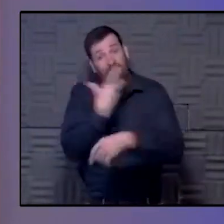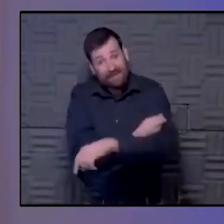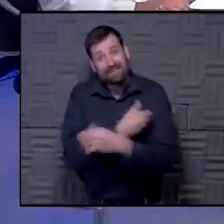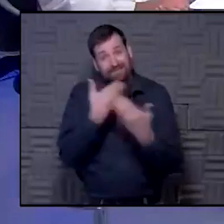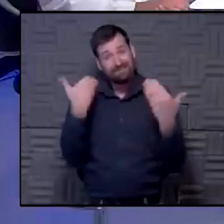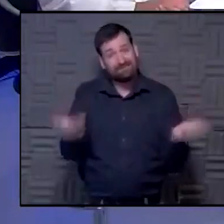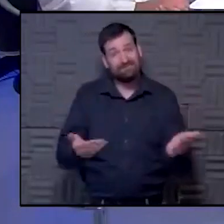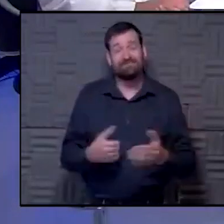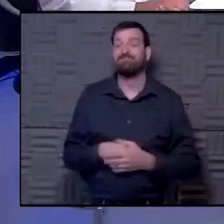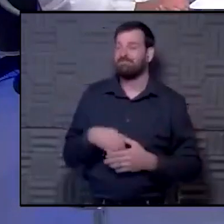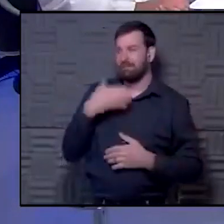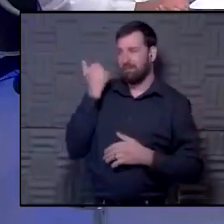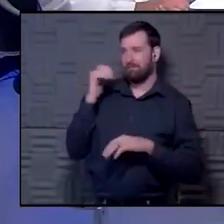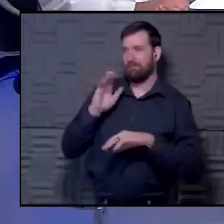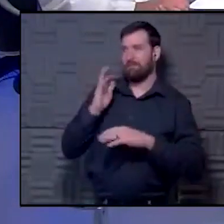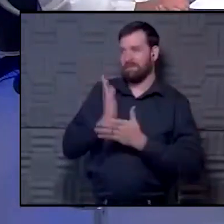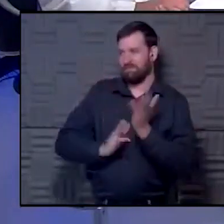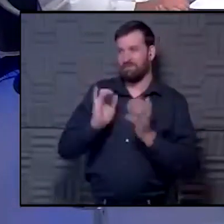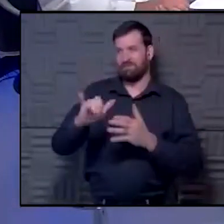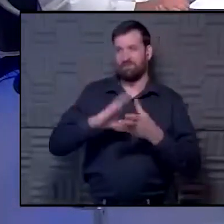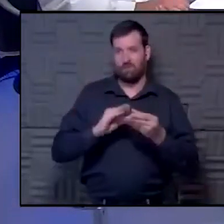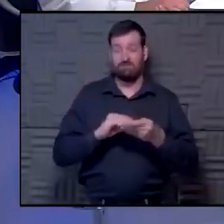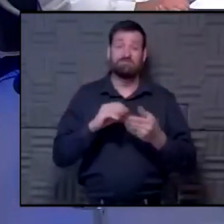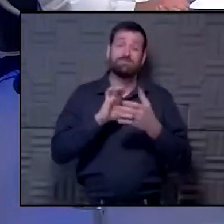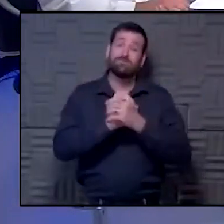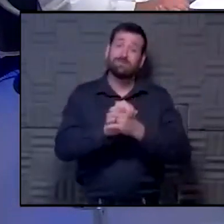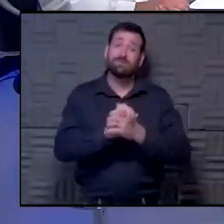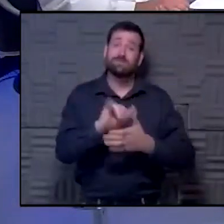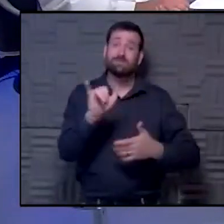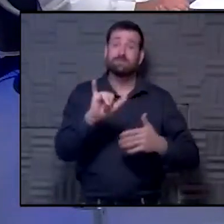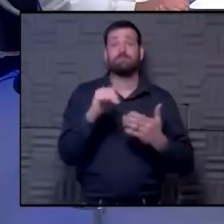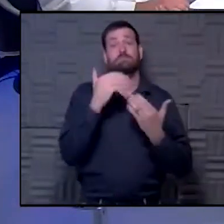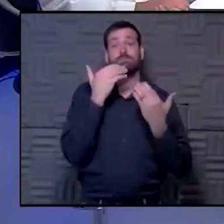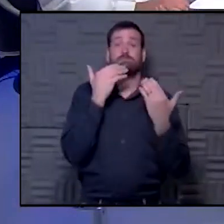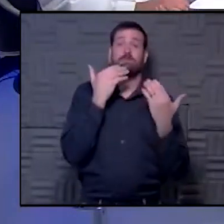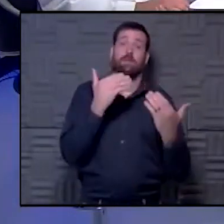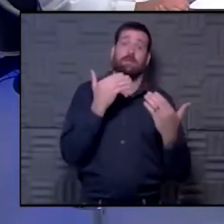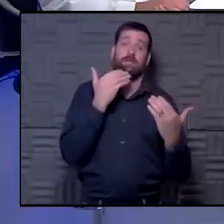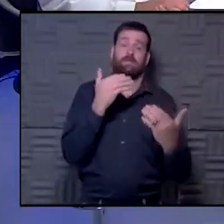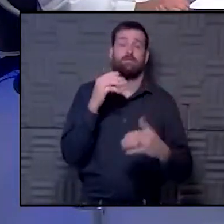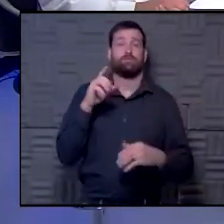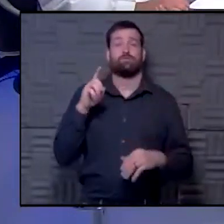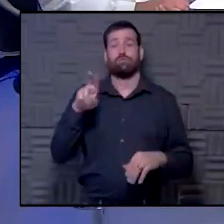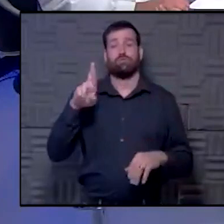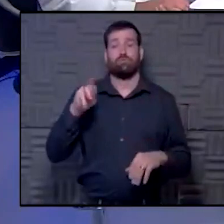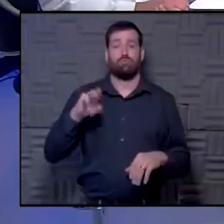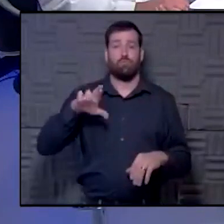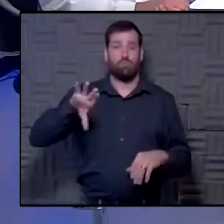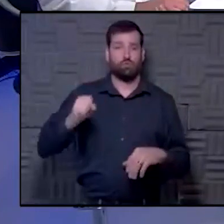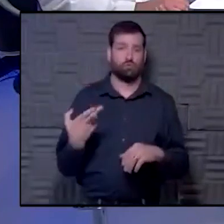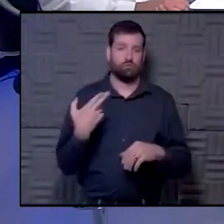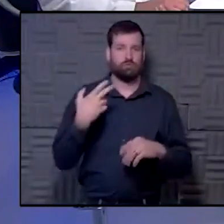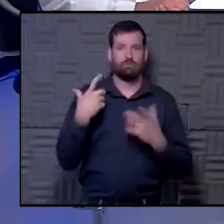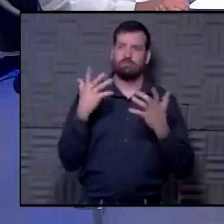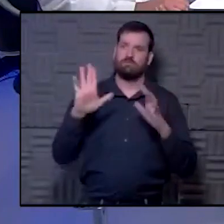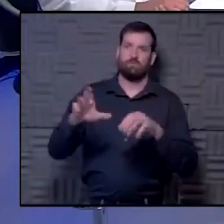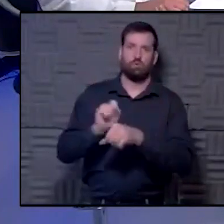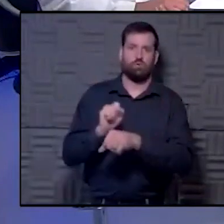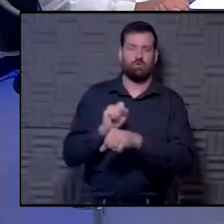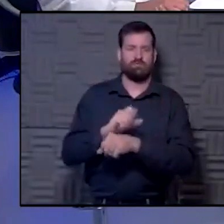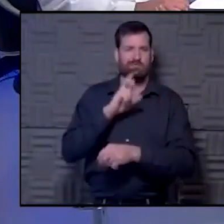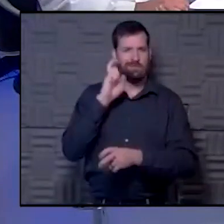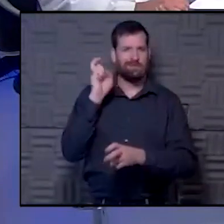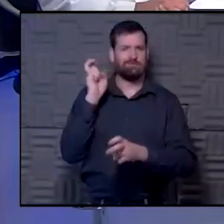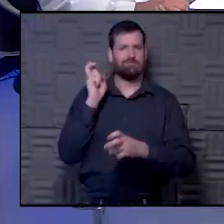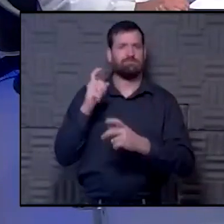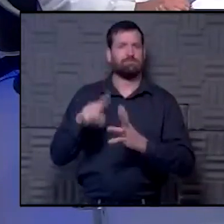Well, that is the best part of that story, isn't it? So, well, congratulations and thank you, Dr. Morsch, for the great work you've done. To think that you started Heart